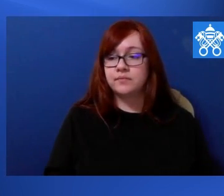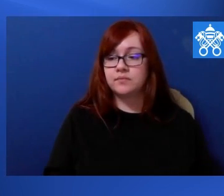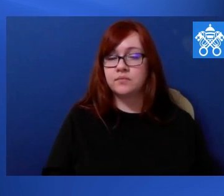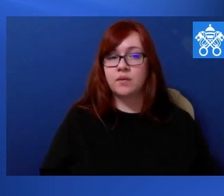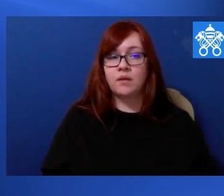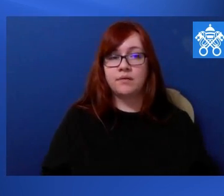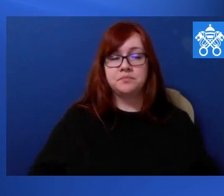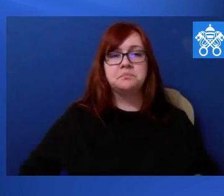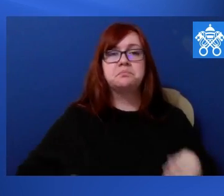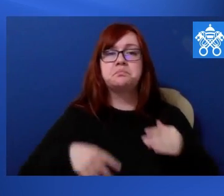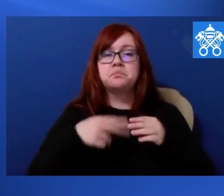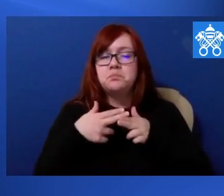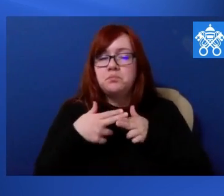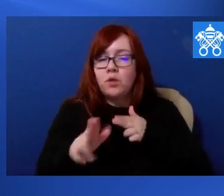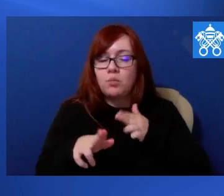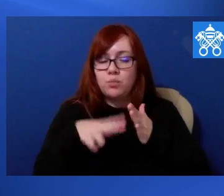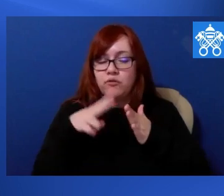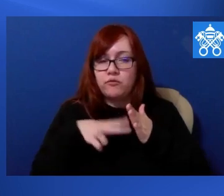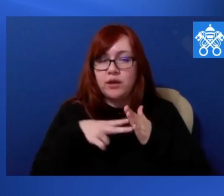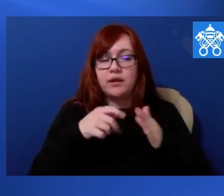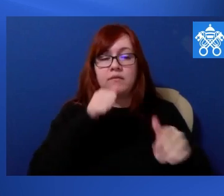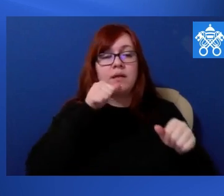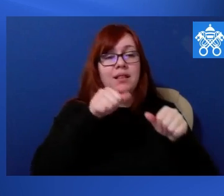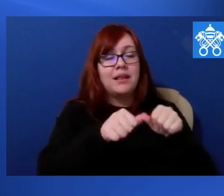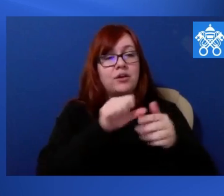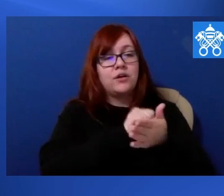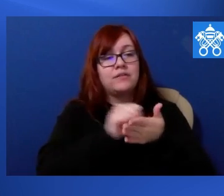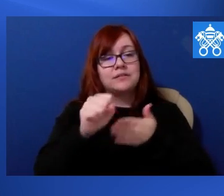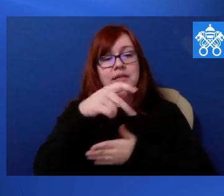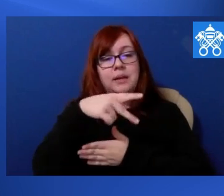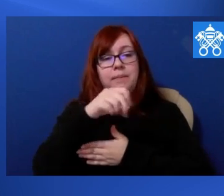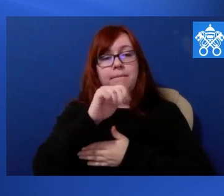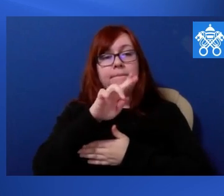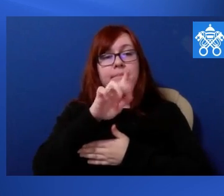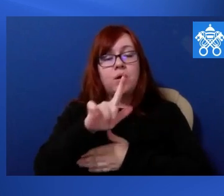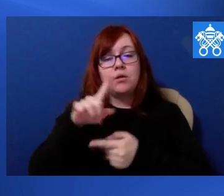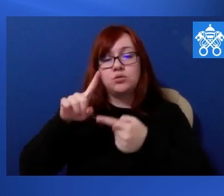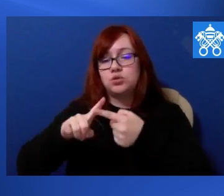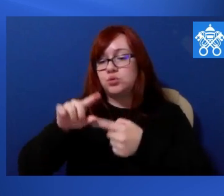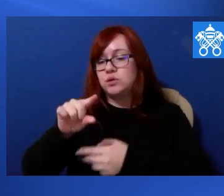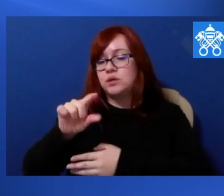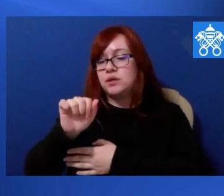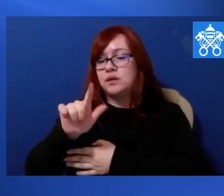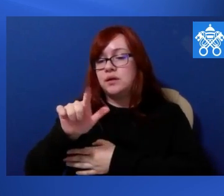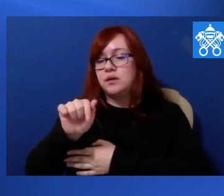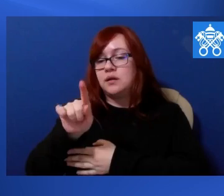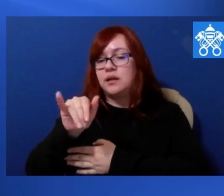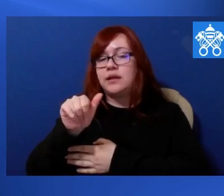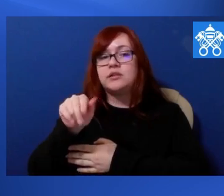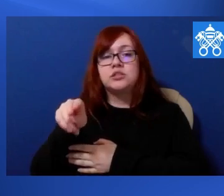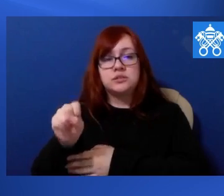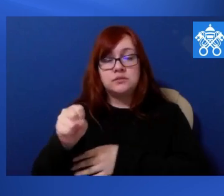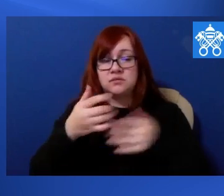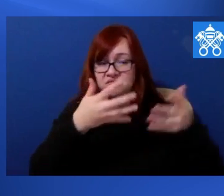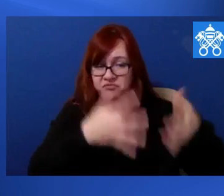After this brief reading from the letter of St. Paul to the Galatians, we pause for